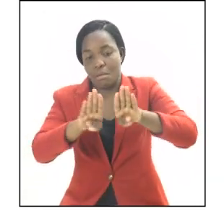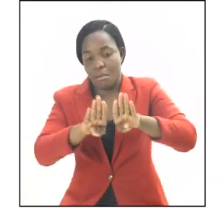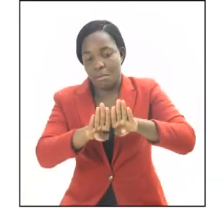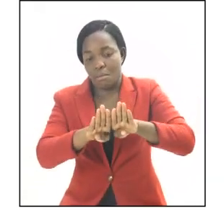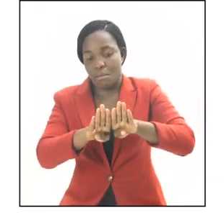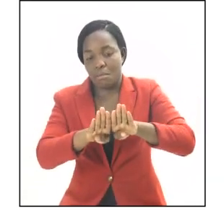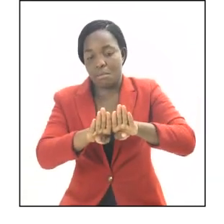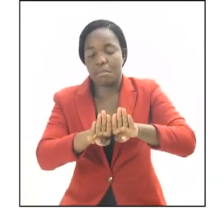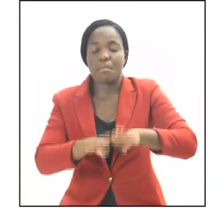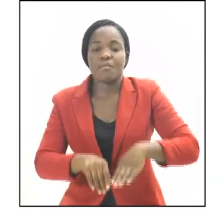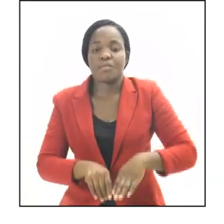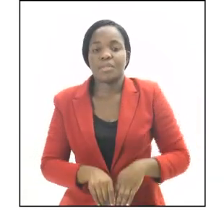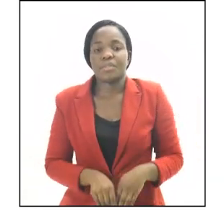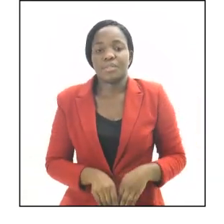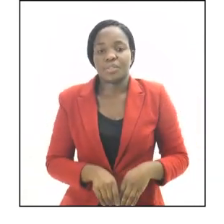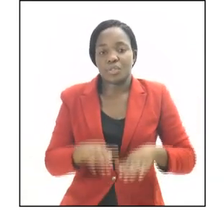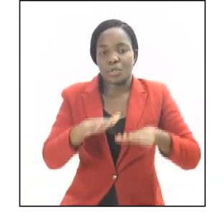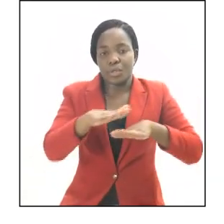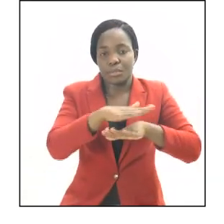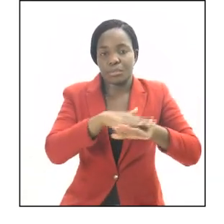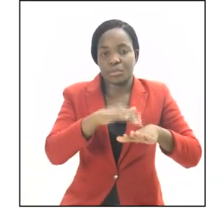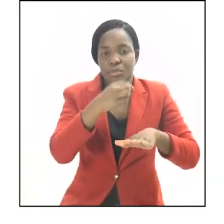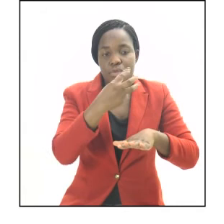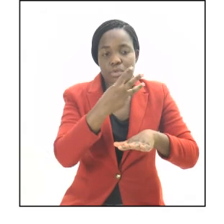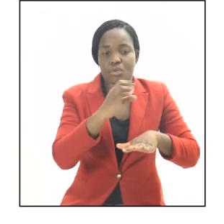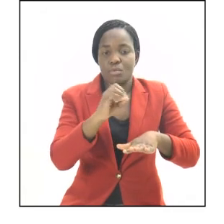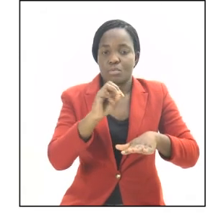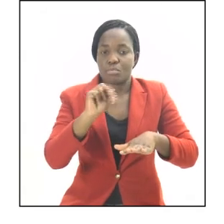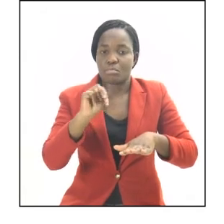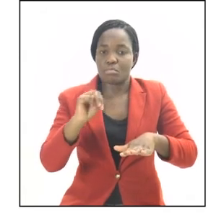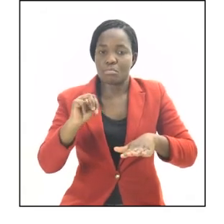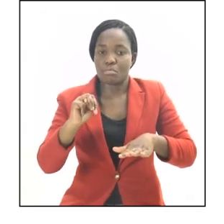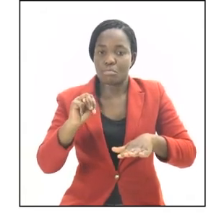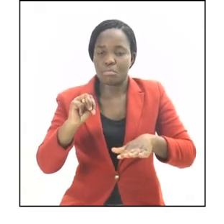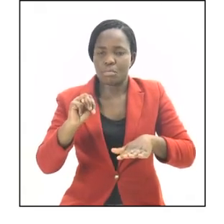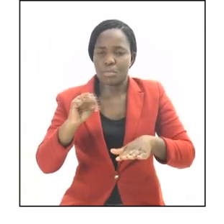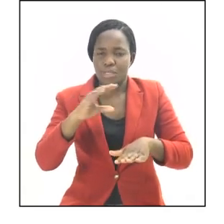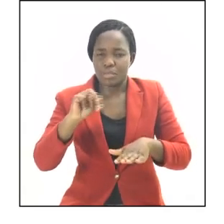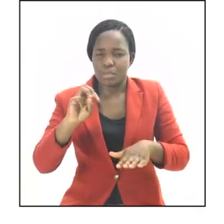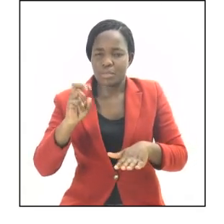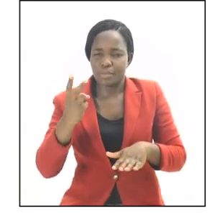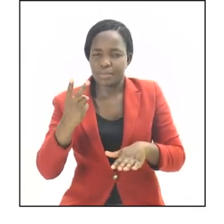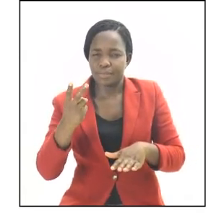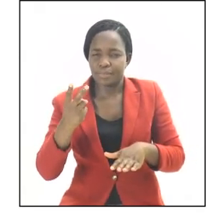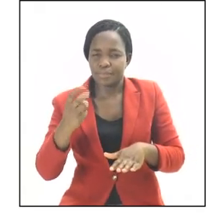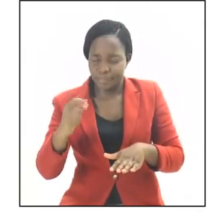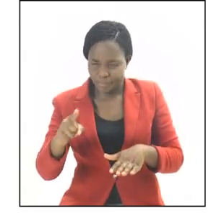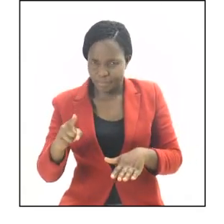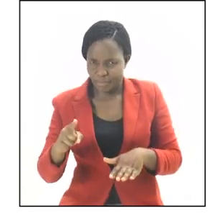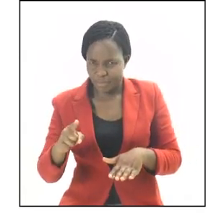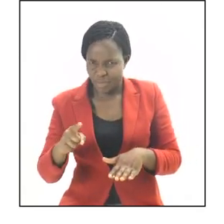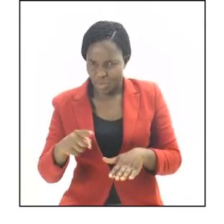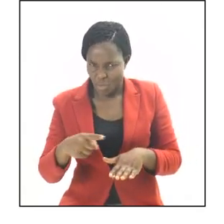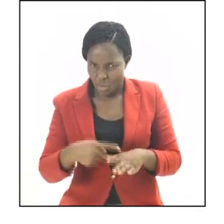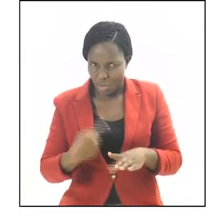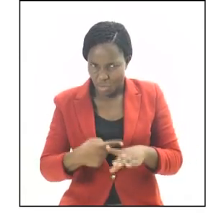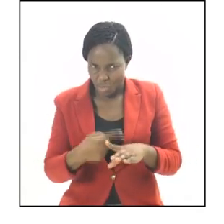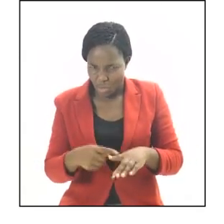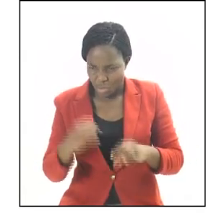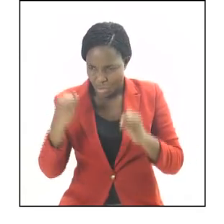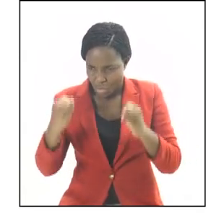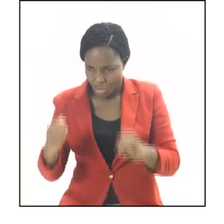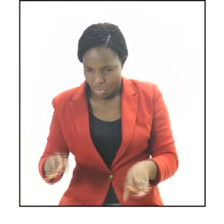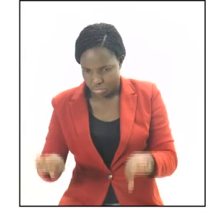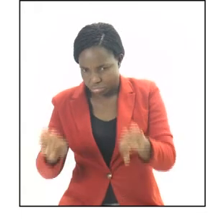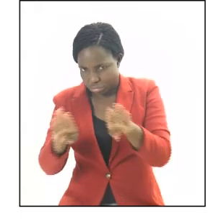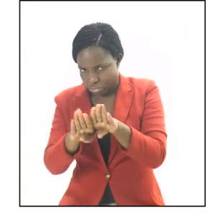area is 30 centimeters squared. Right. But we can't always draw two trapeziums and change